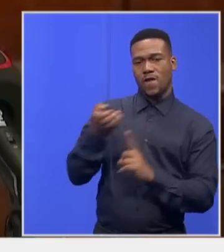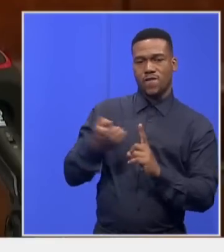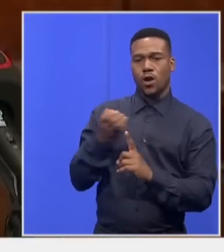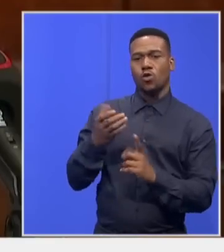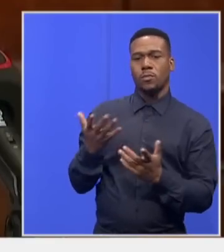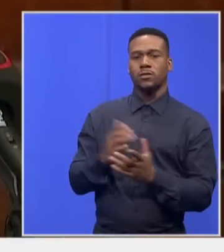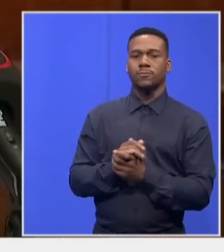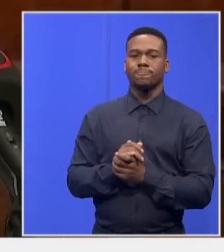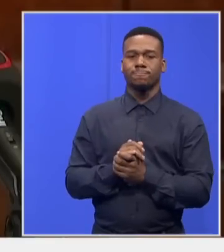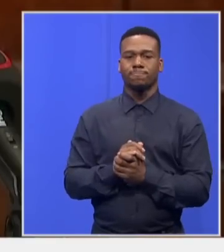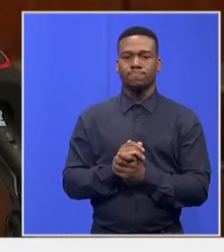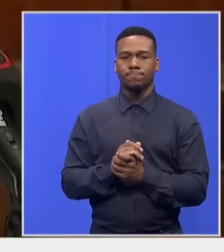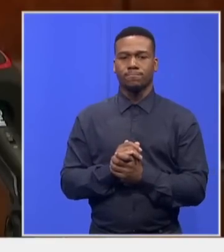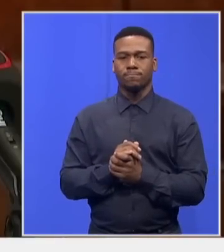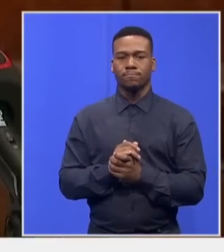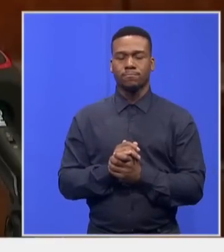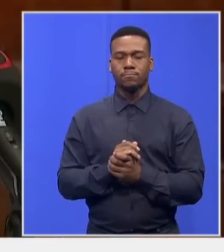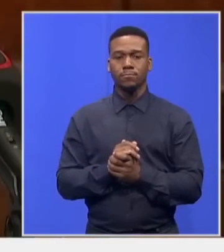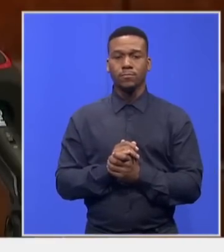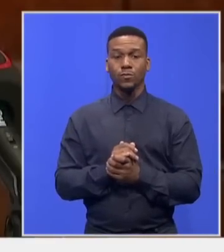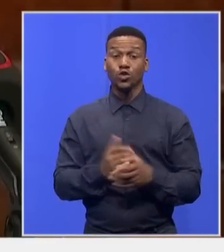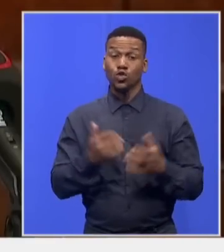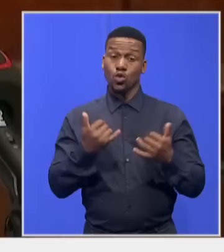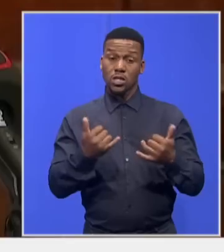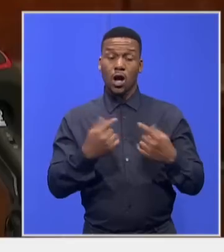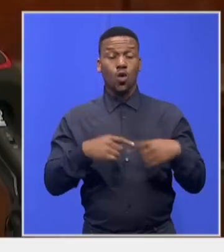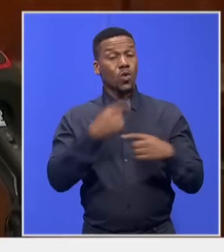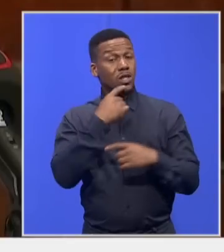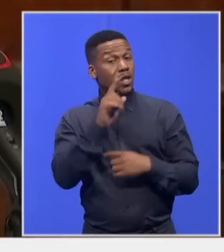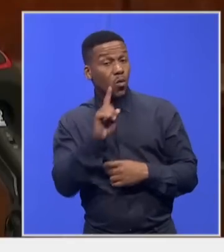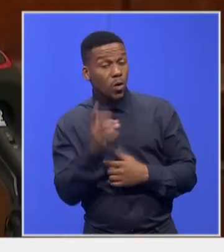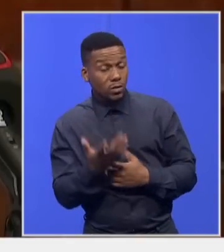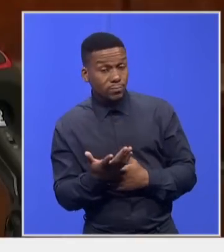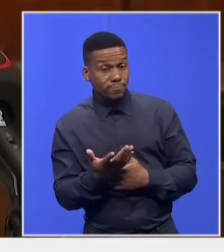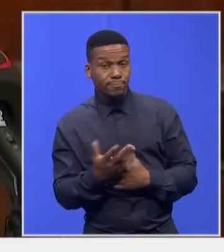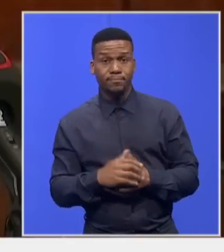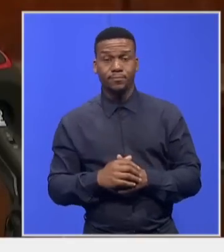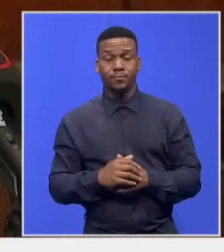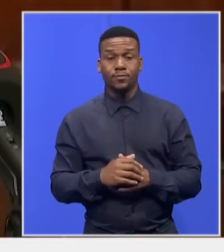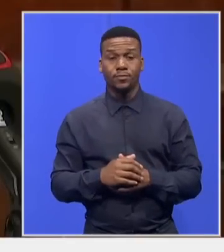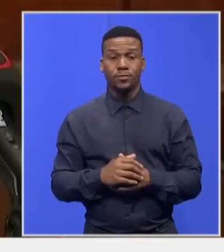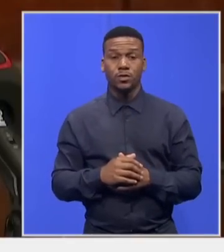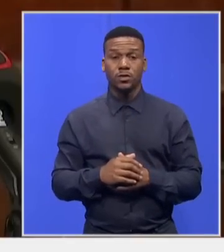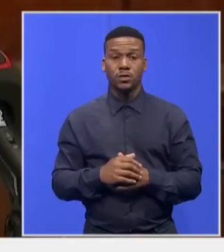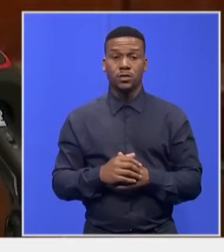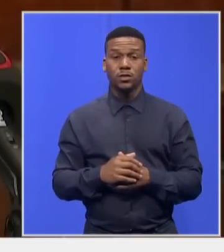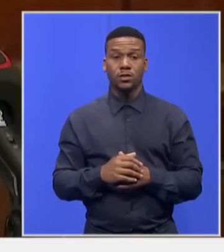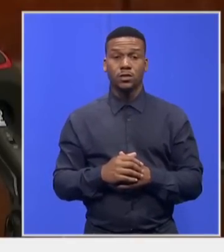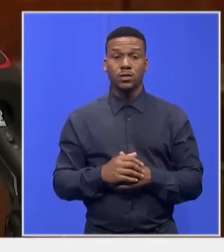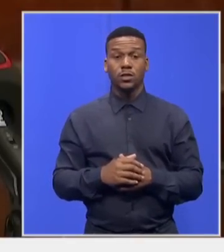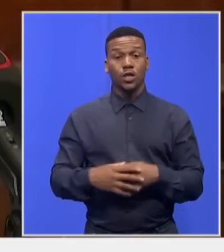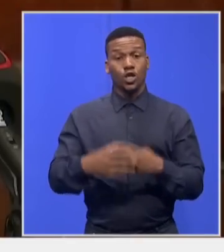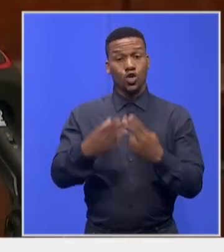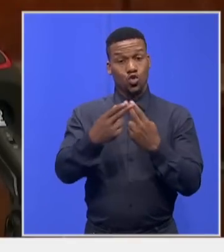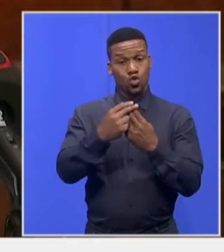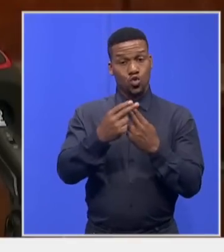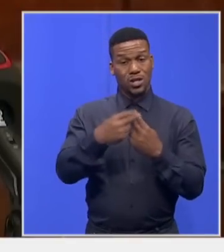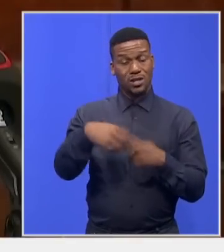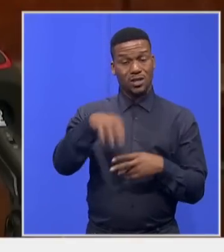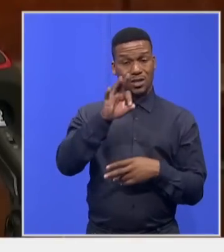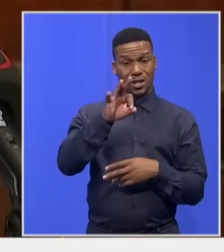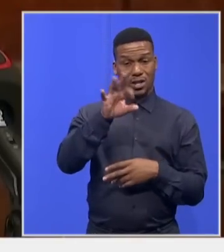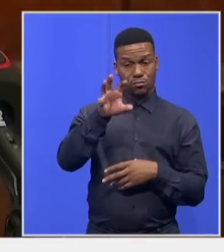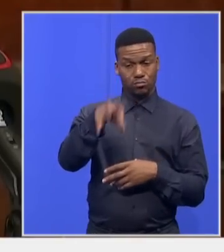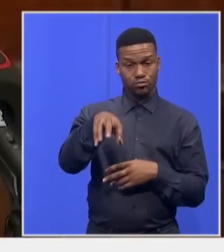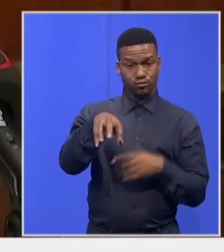is the promise we are giving to the South African people is that Unit 3 is going to be returned on